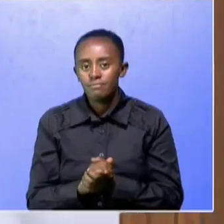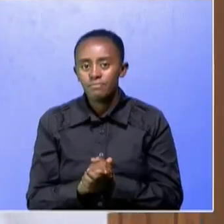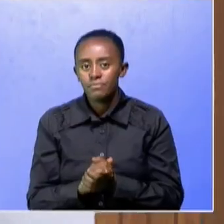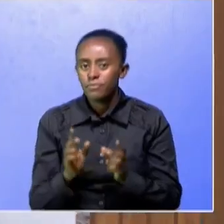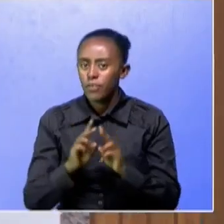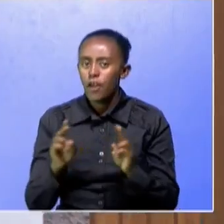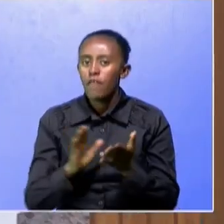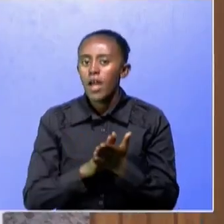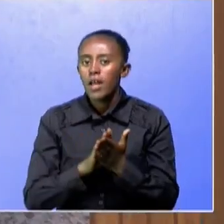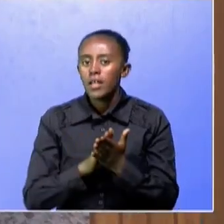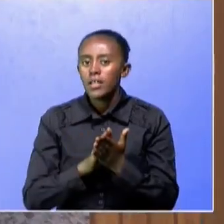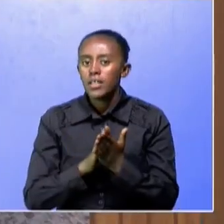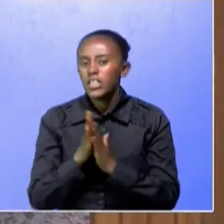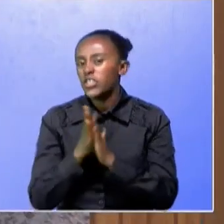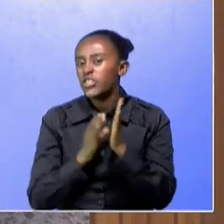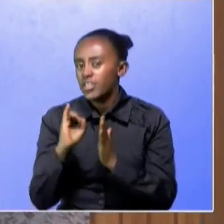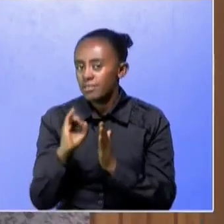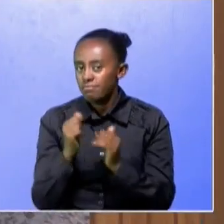Very interesting one.